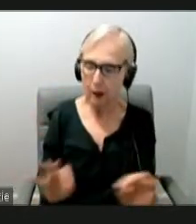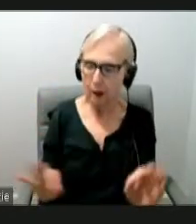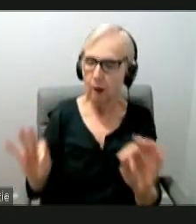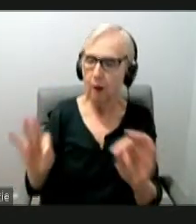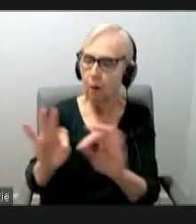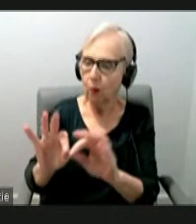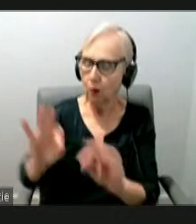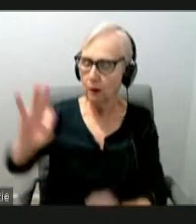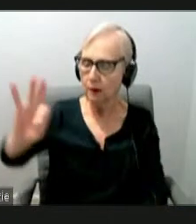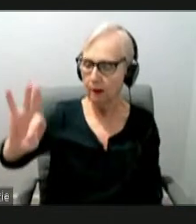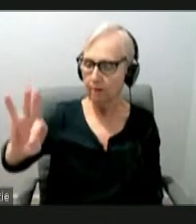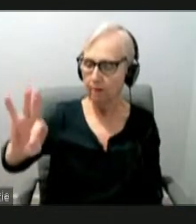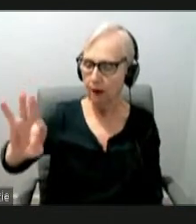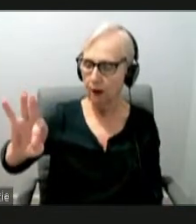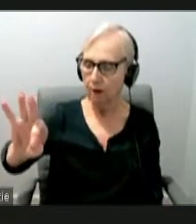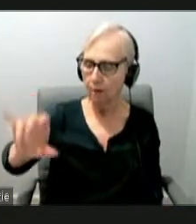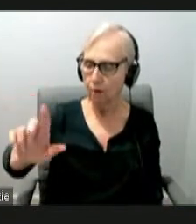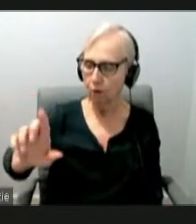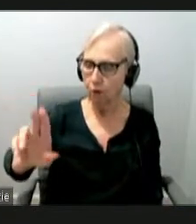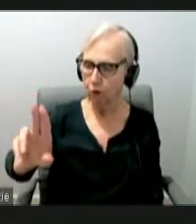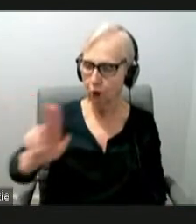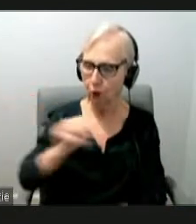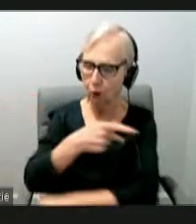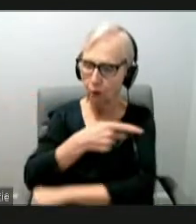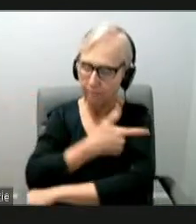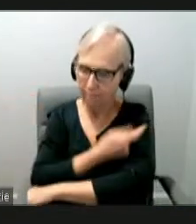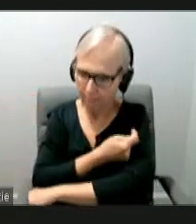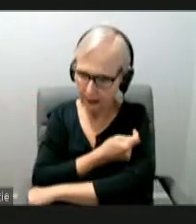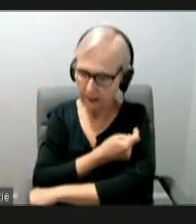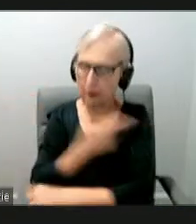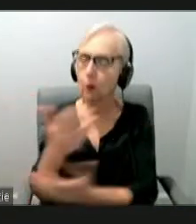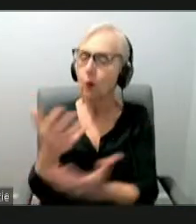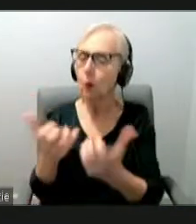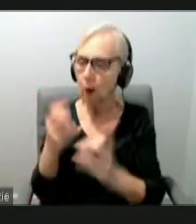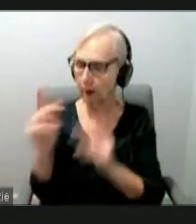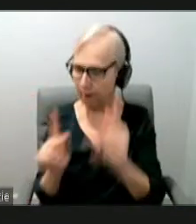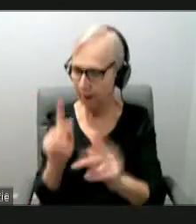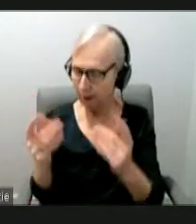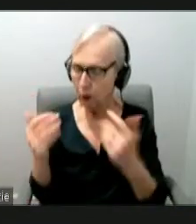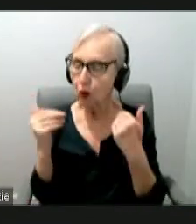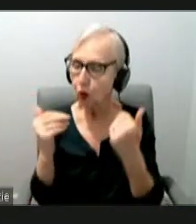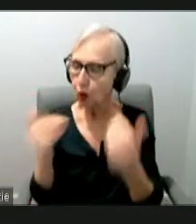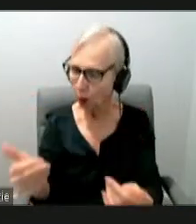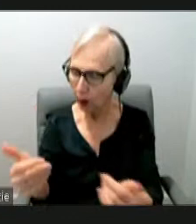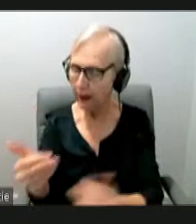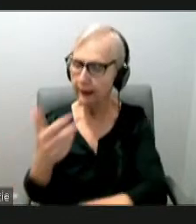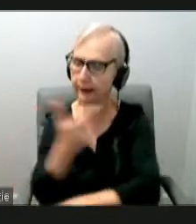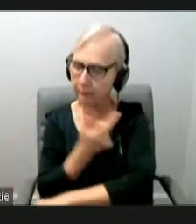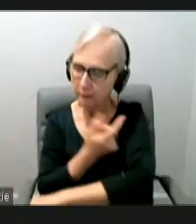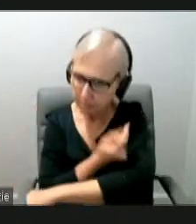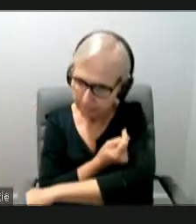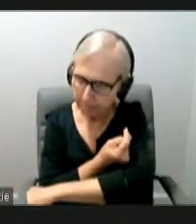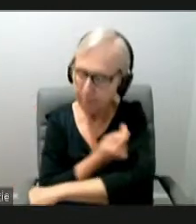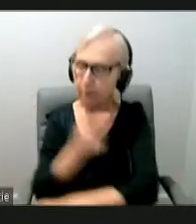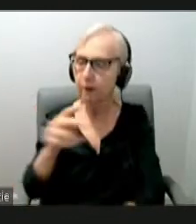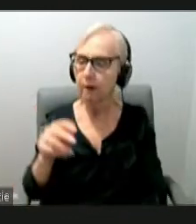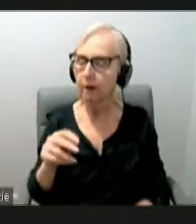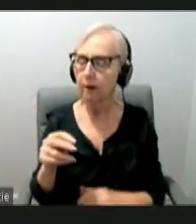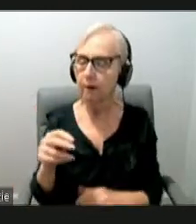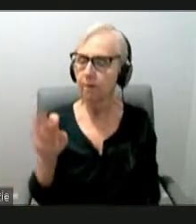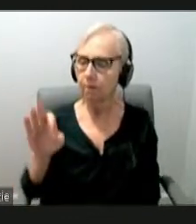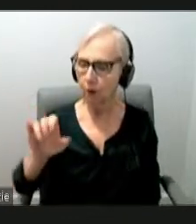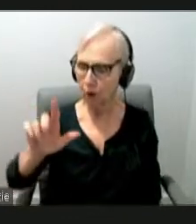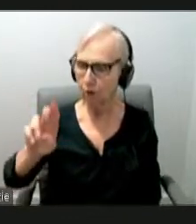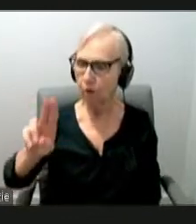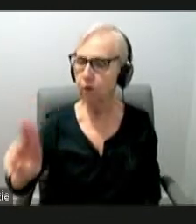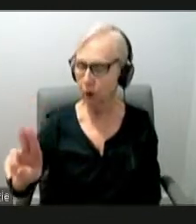influenza vaccination and why we want Coloradans to start getting influenza vaccines. Now is the time to start getting those